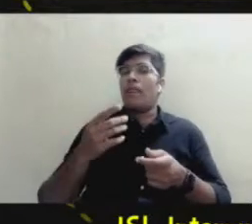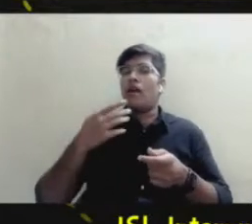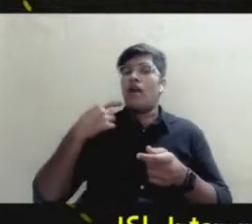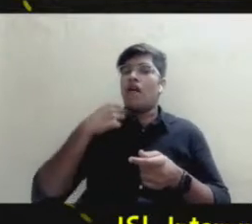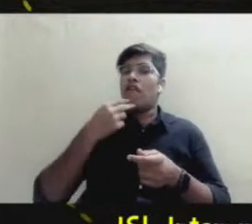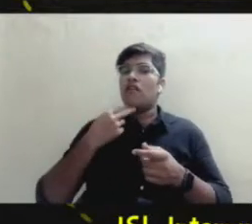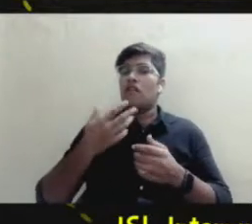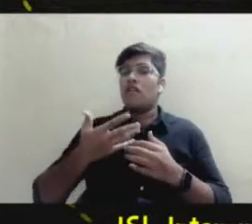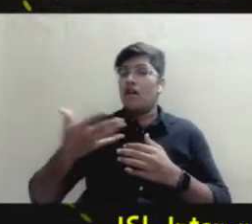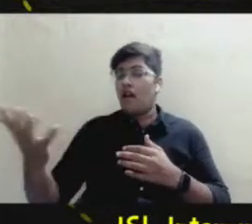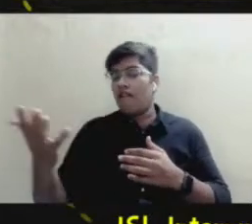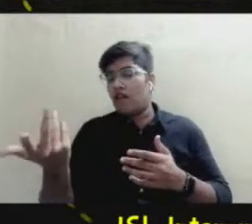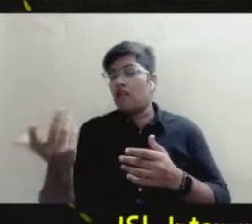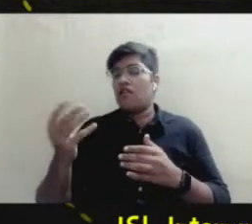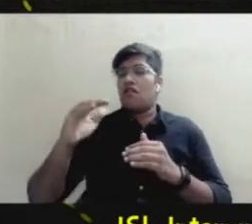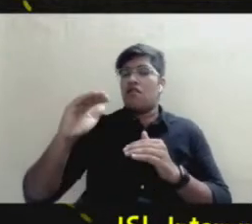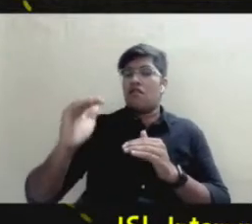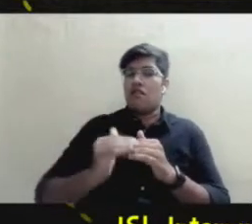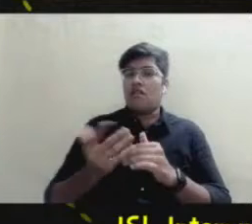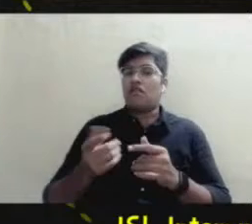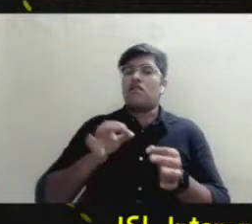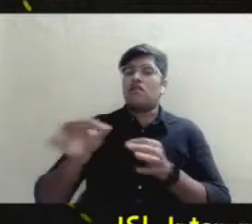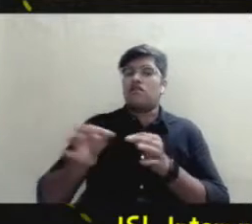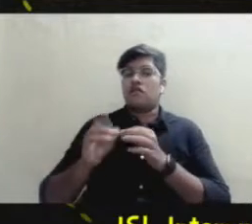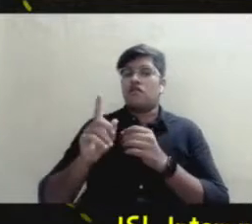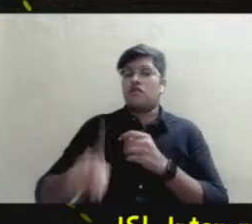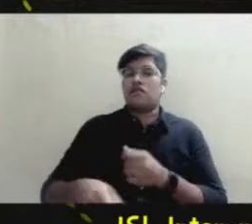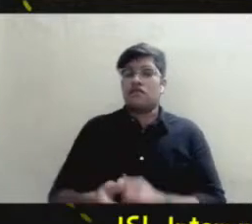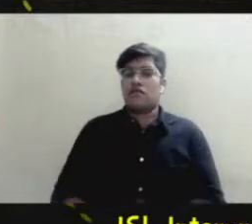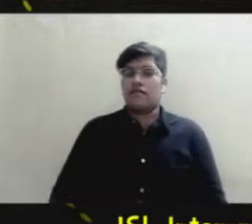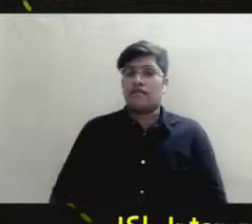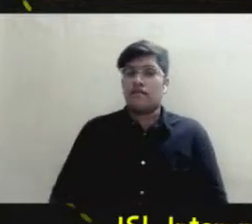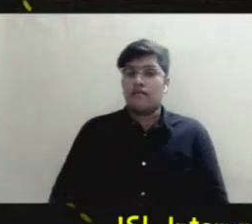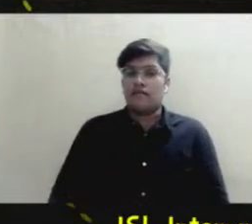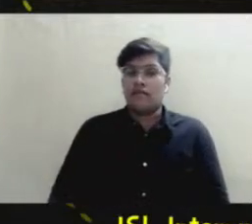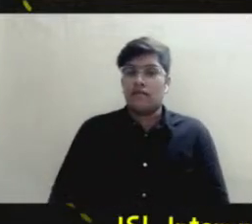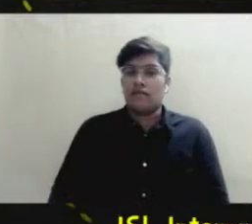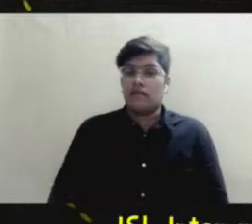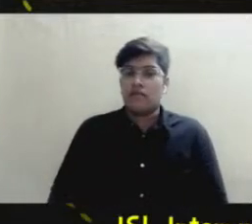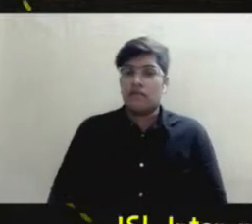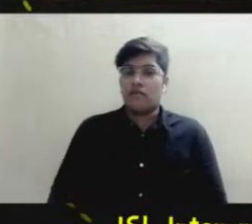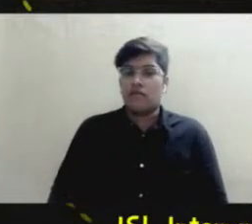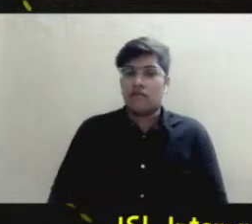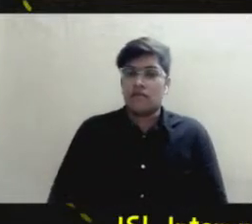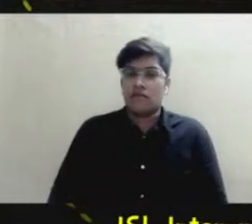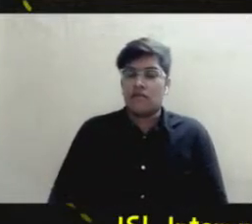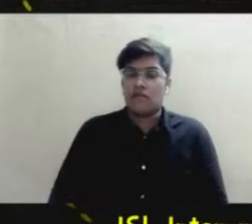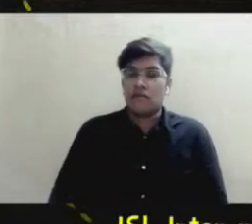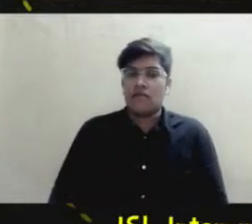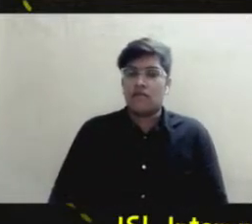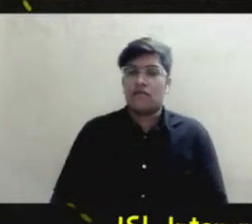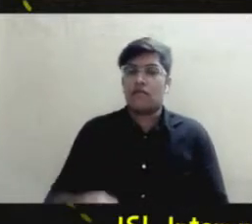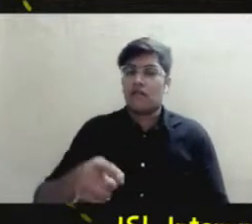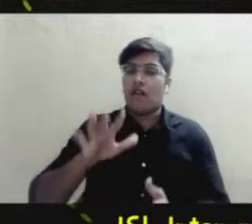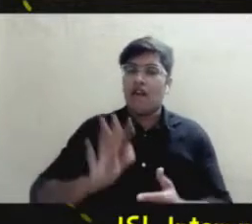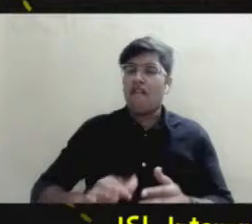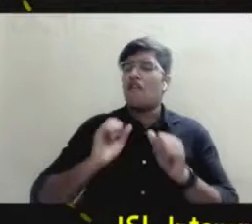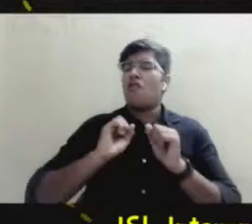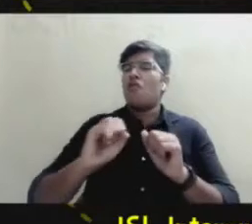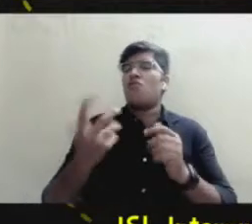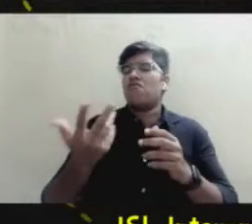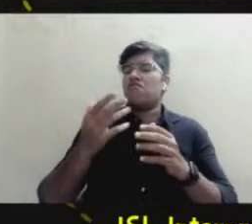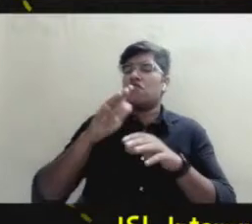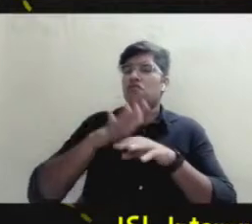Ra, just the manner in which there is a tenderness to it, there is an intimacy to it, and that